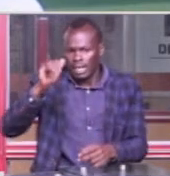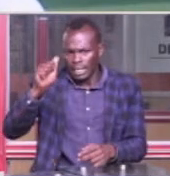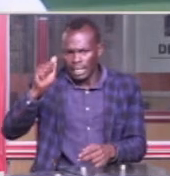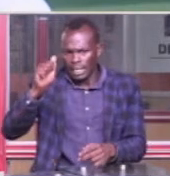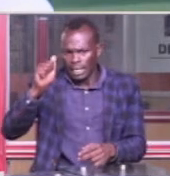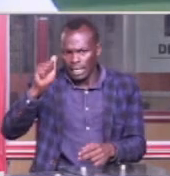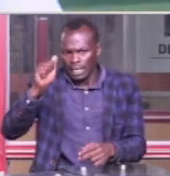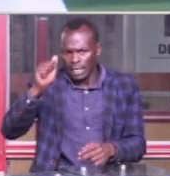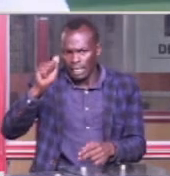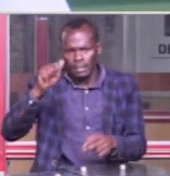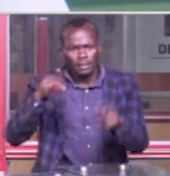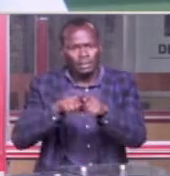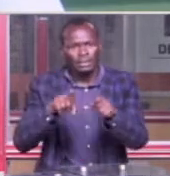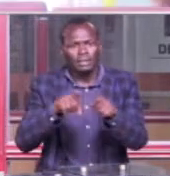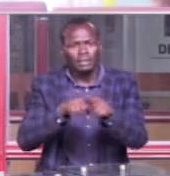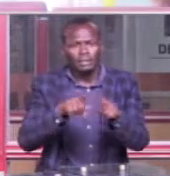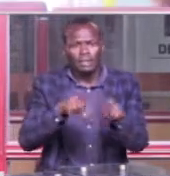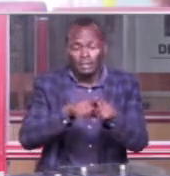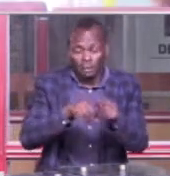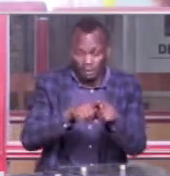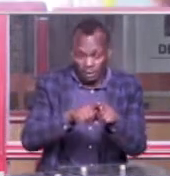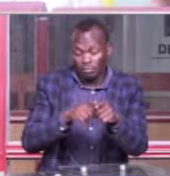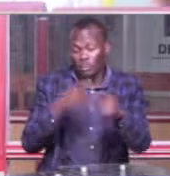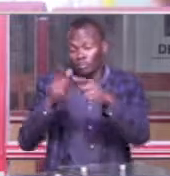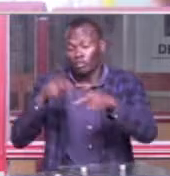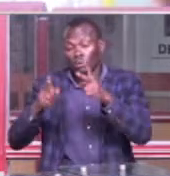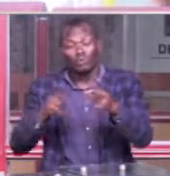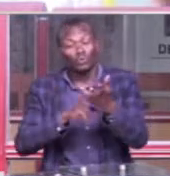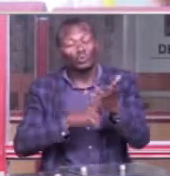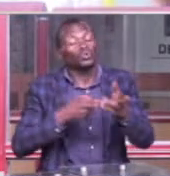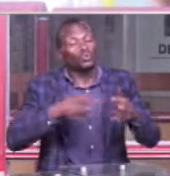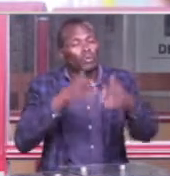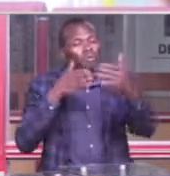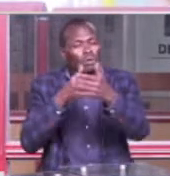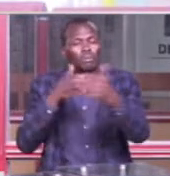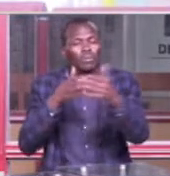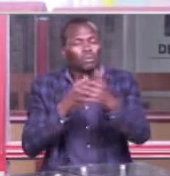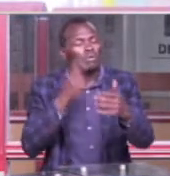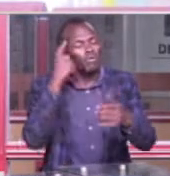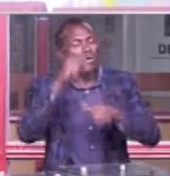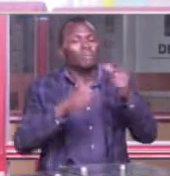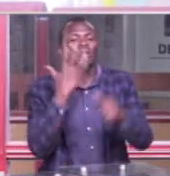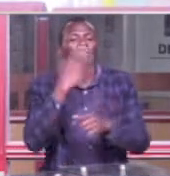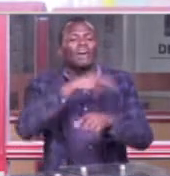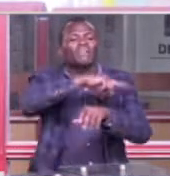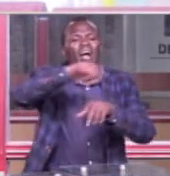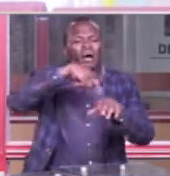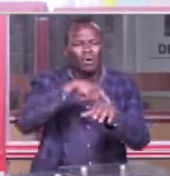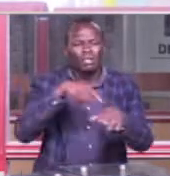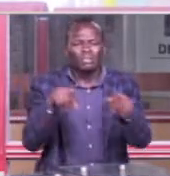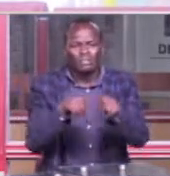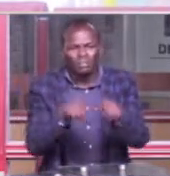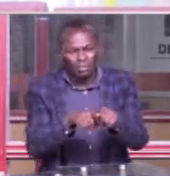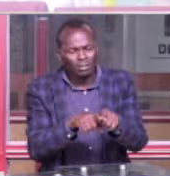users were inconvenienced for more than 5 hours. And now the man died from there, and that's why I'm saying, Madam Speaker, this is actually